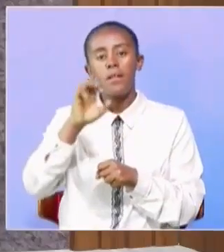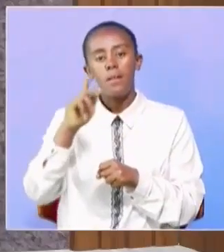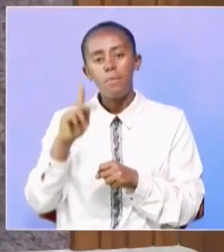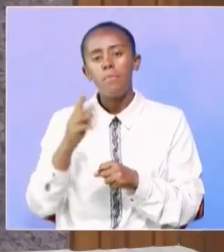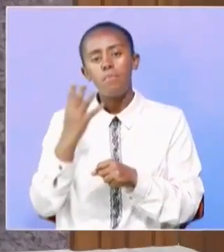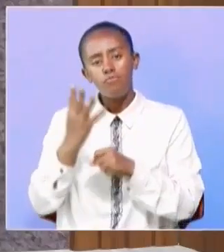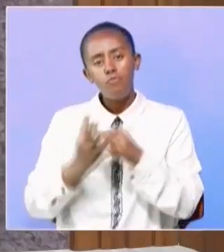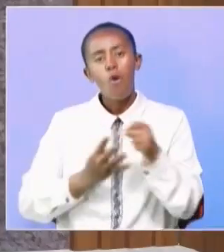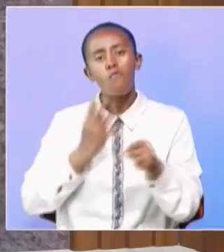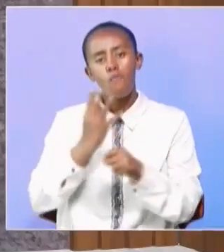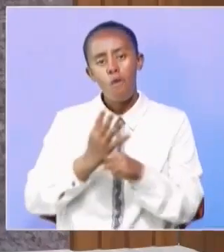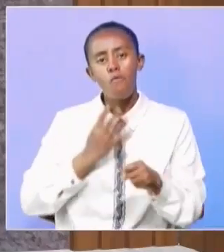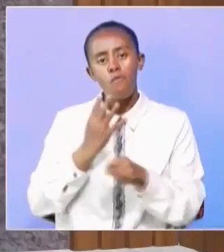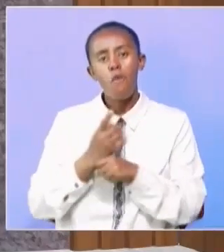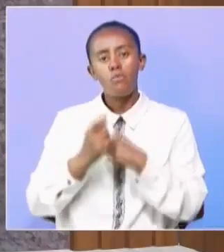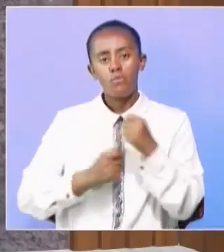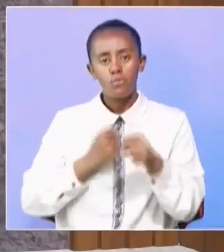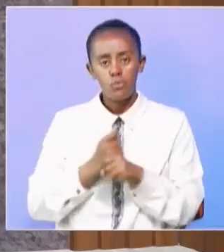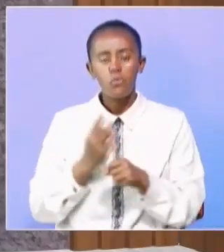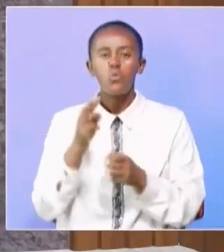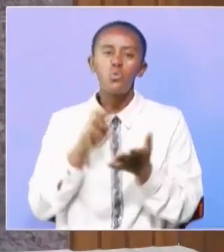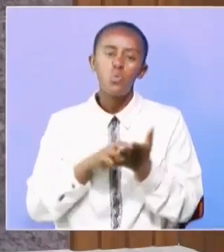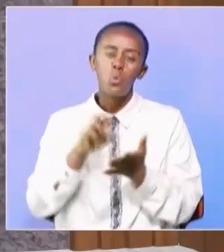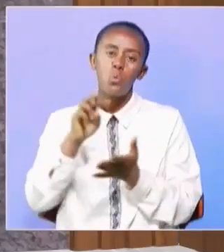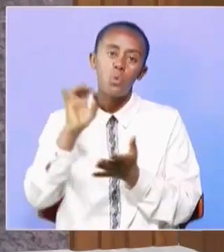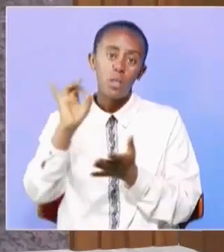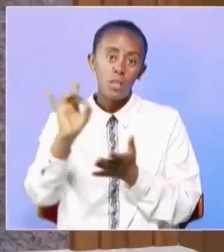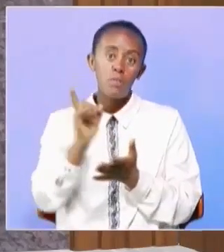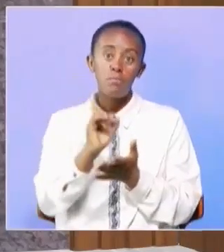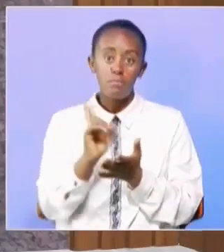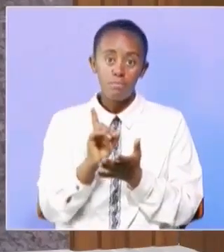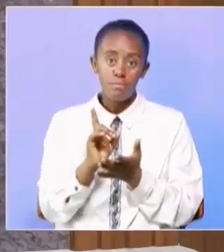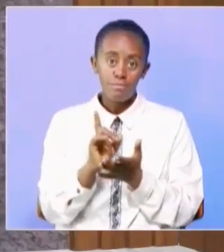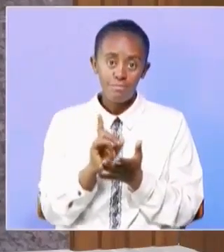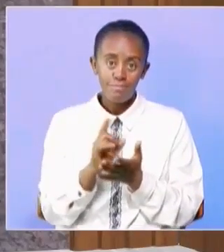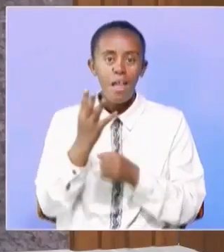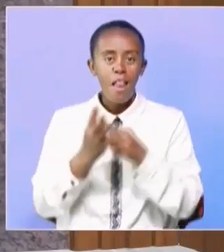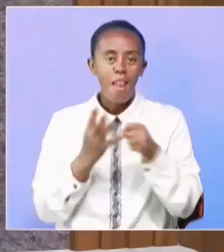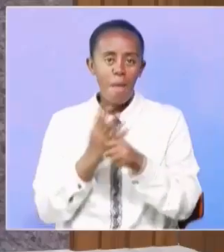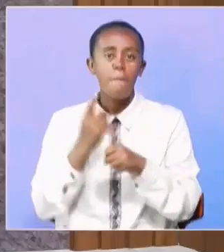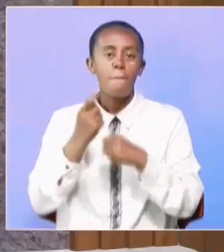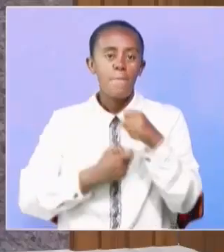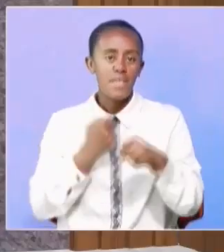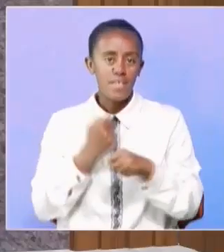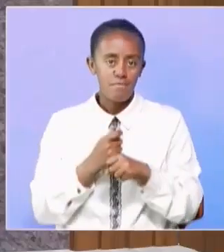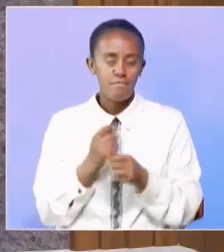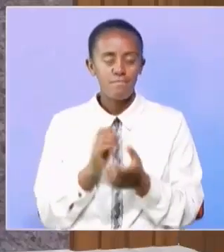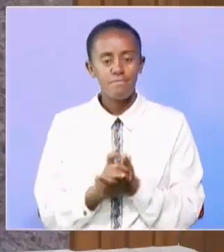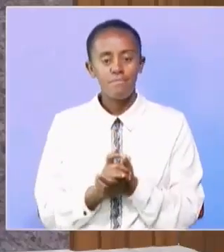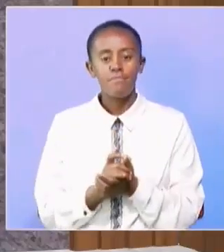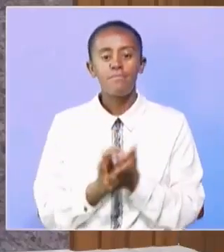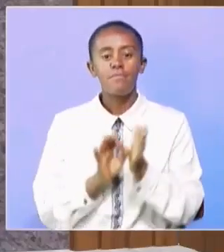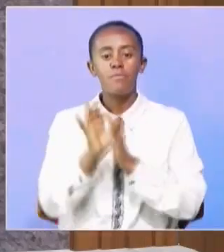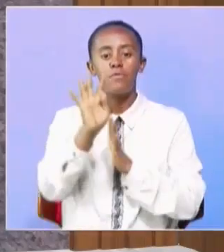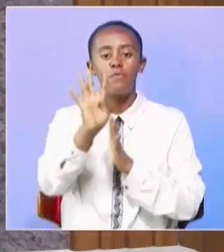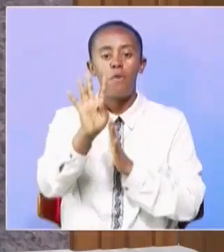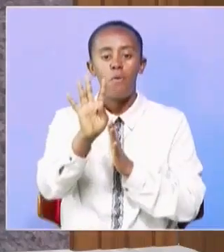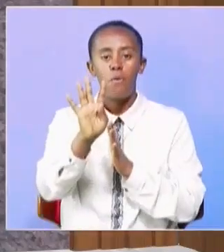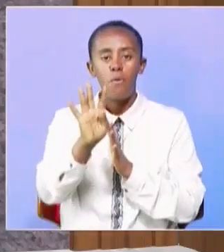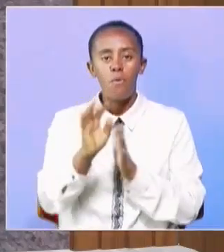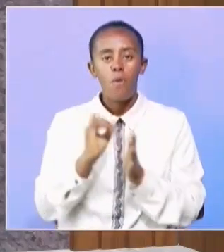4 years. If that is the case, then 2028 will be a leap year. Number 4, I